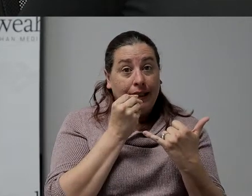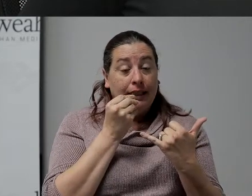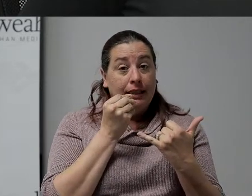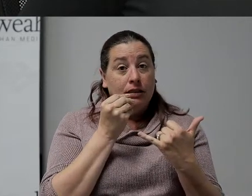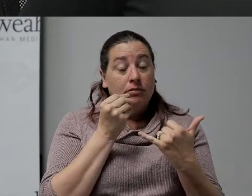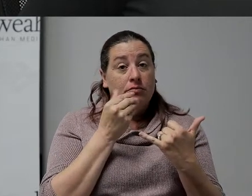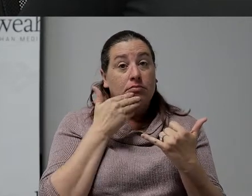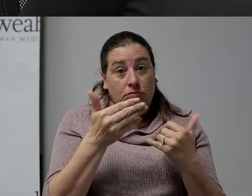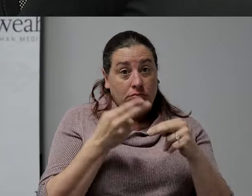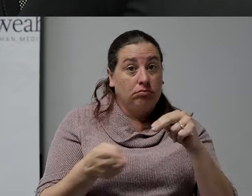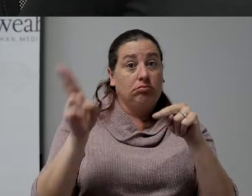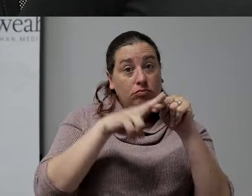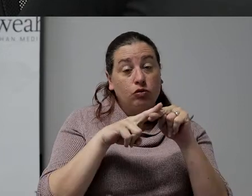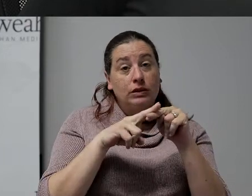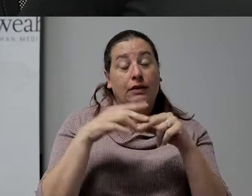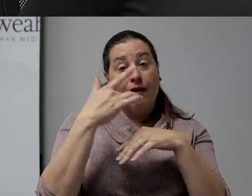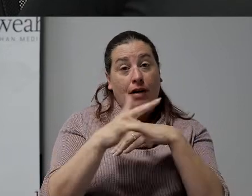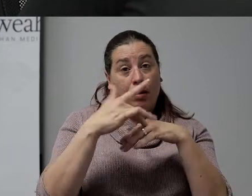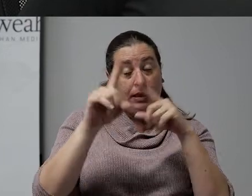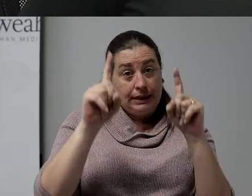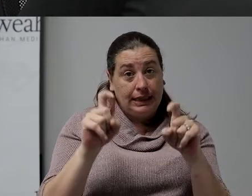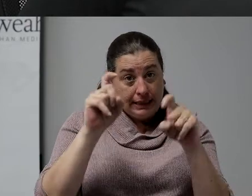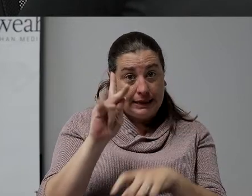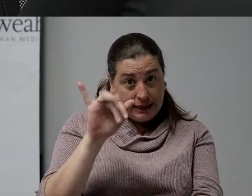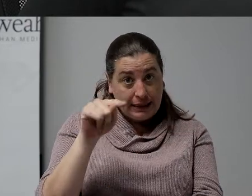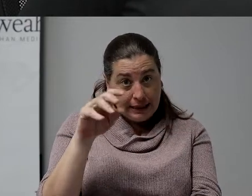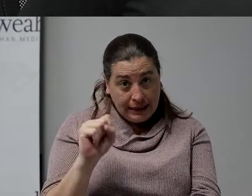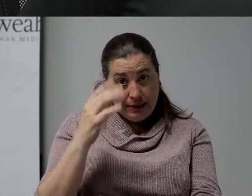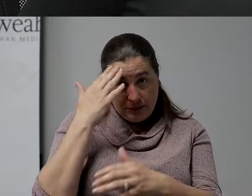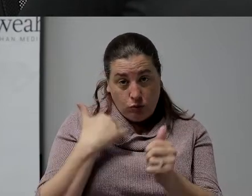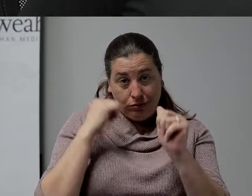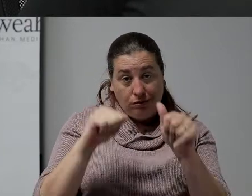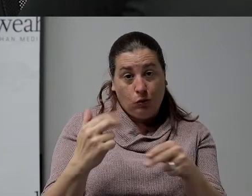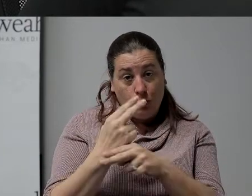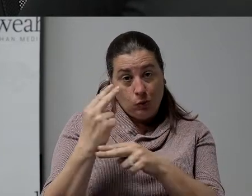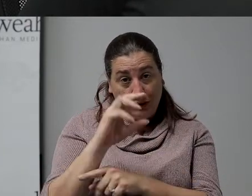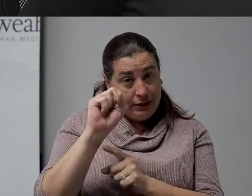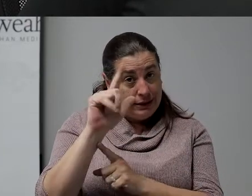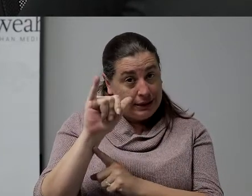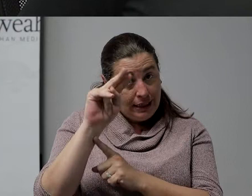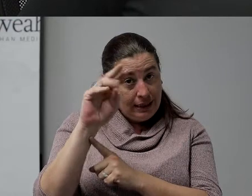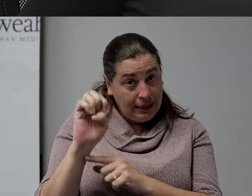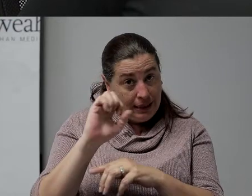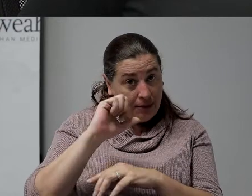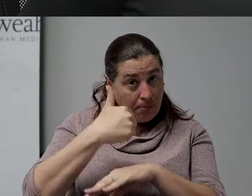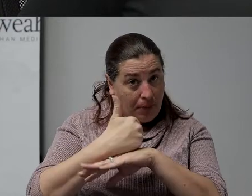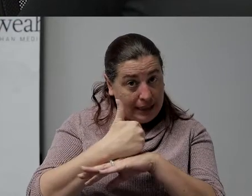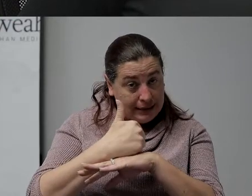testing kits by being able to use the saline-based, we still are